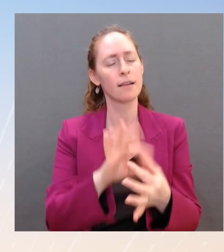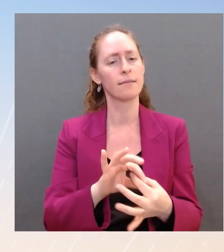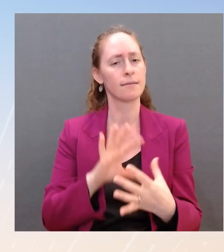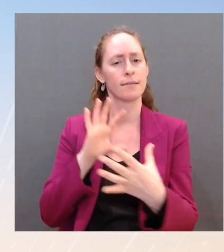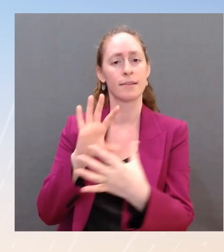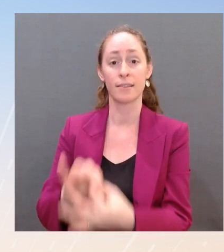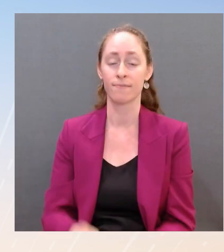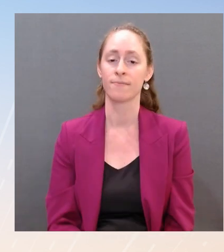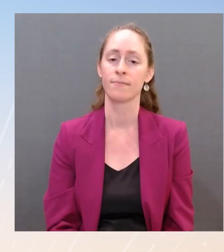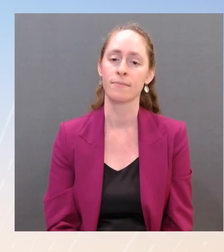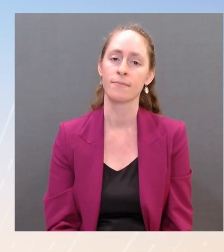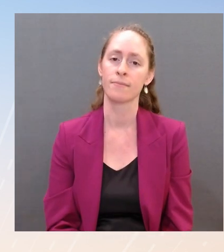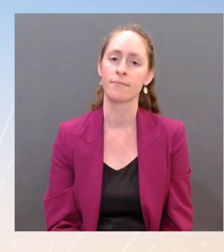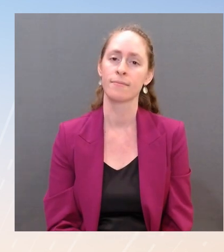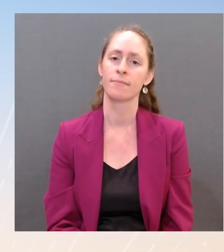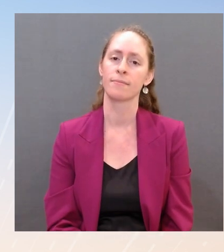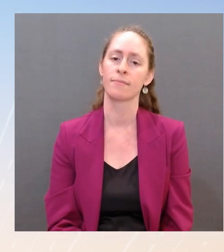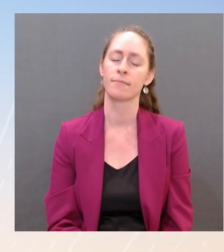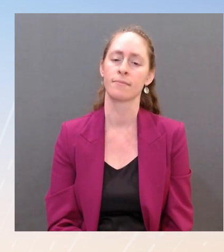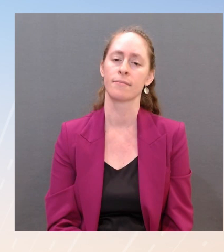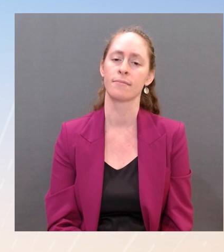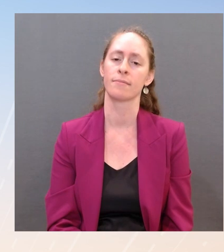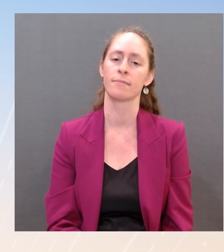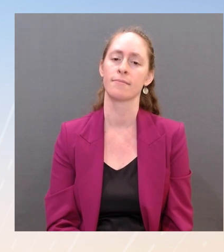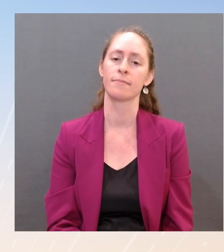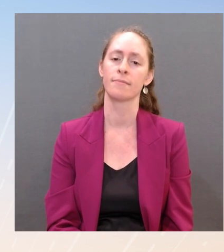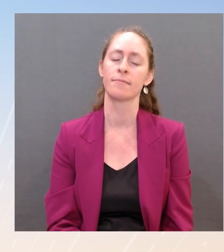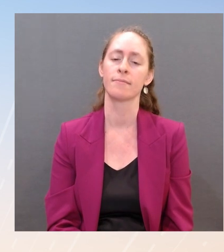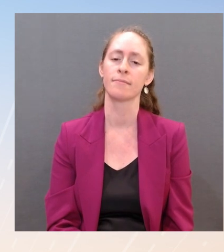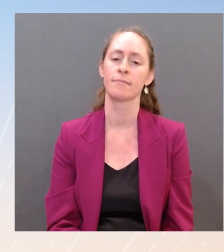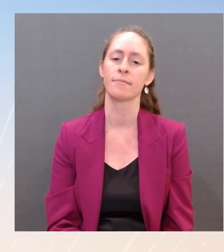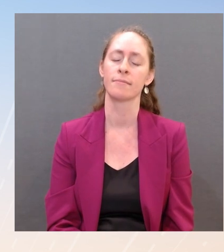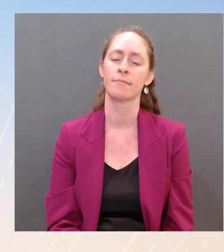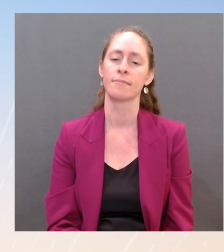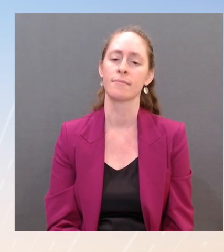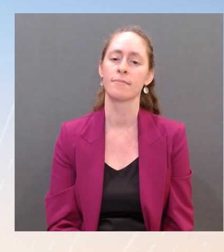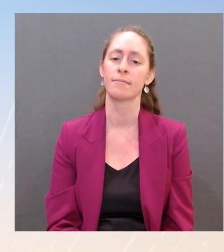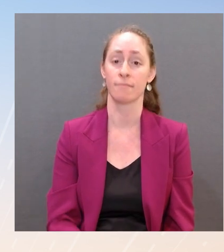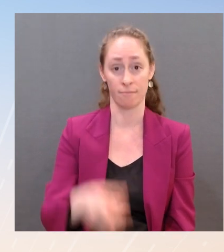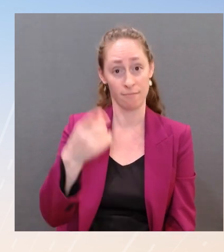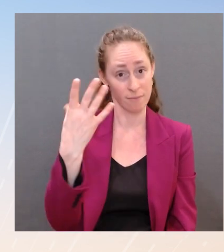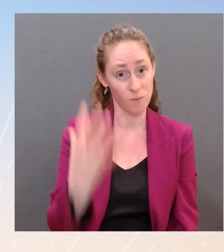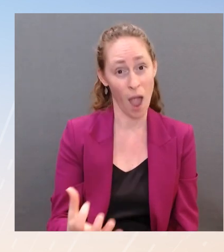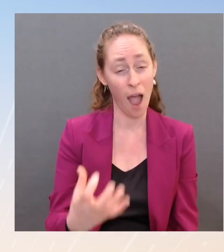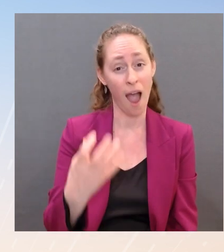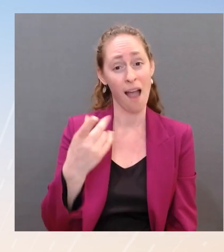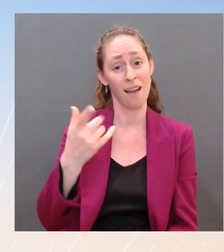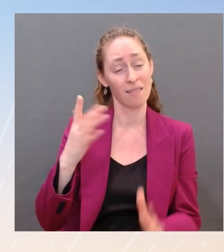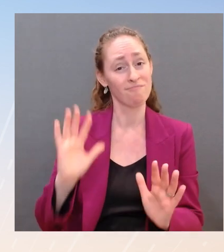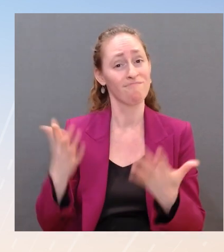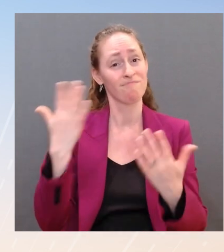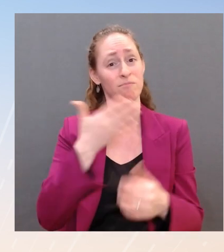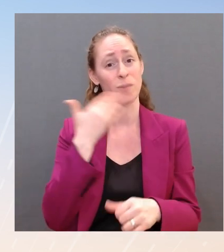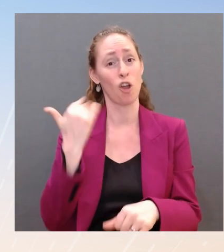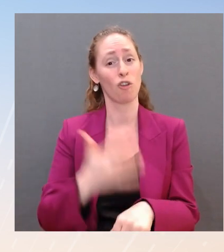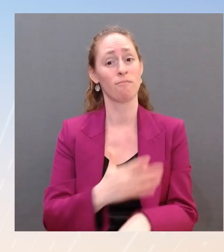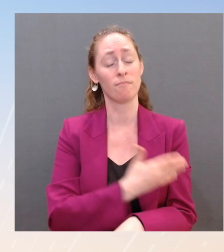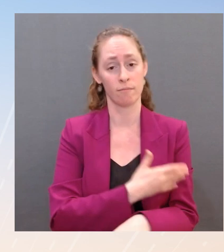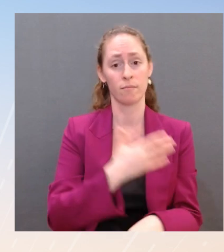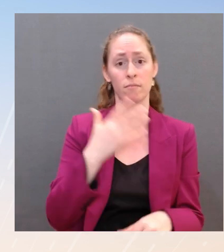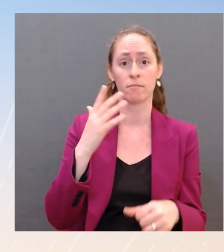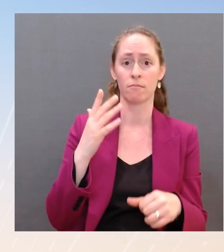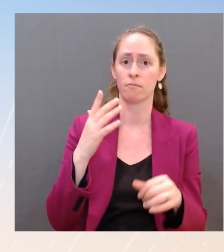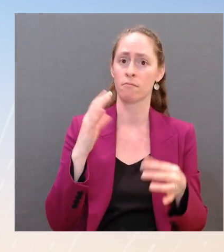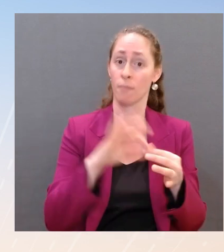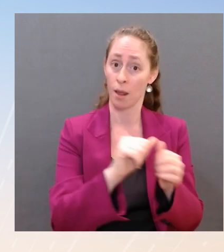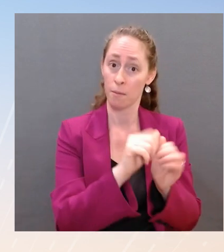the essence of building a movement is not just getting the right policies in place and changing practices in schools and in workplaces. We have to do